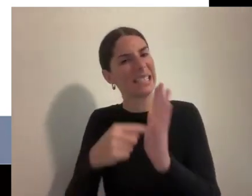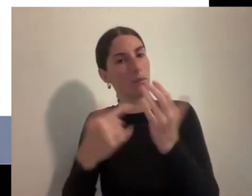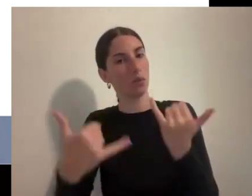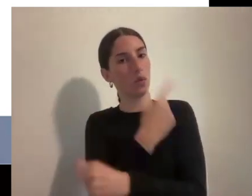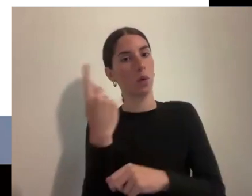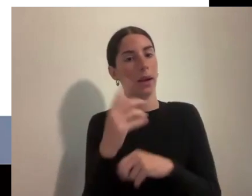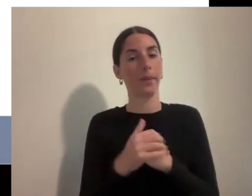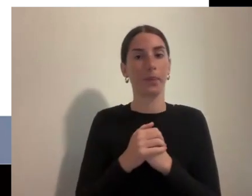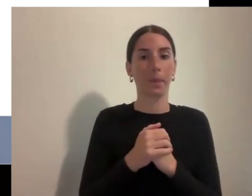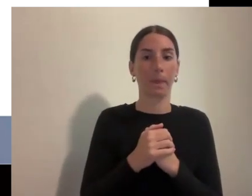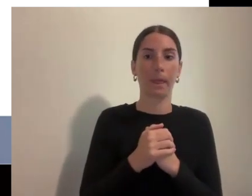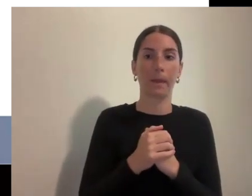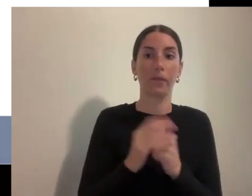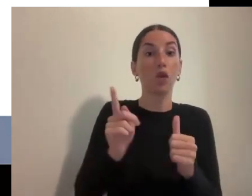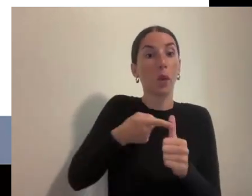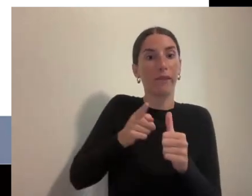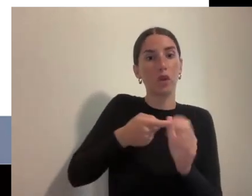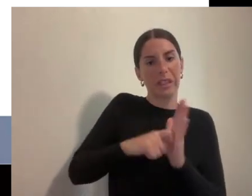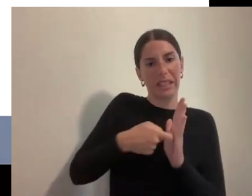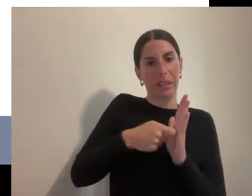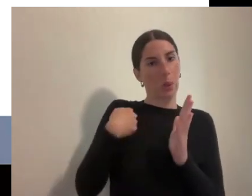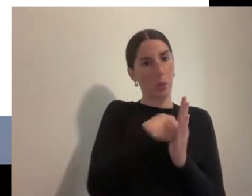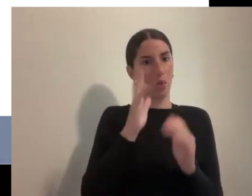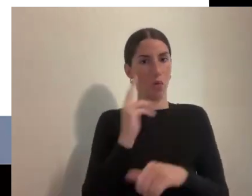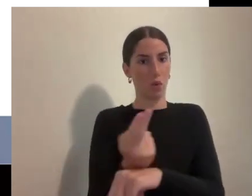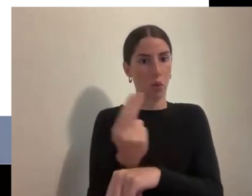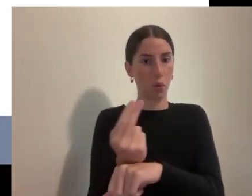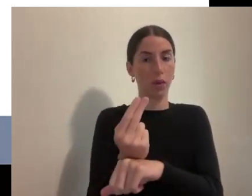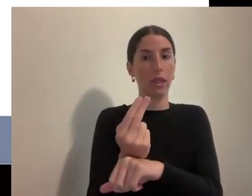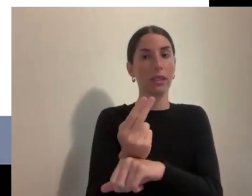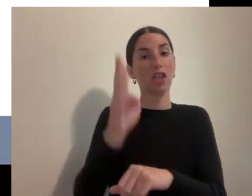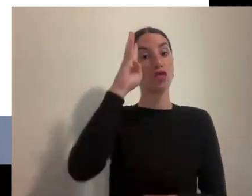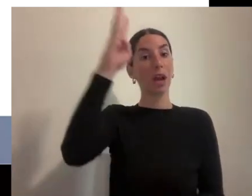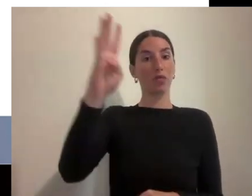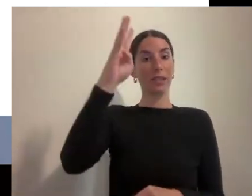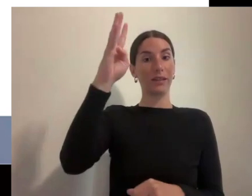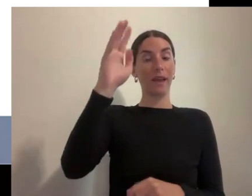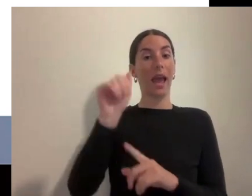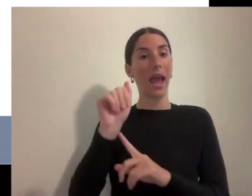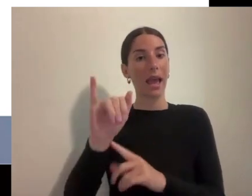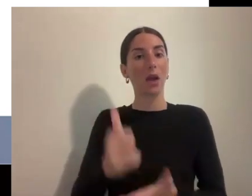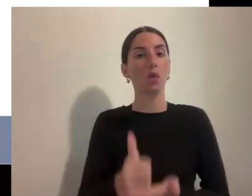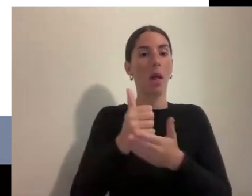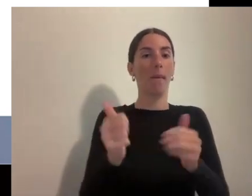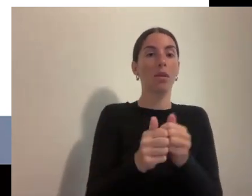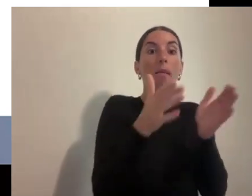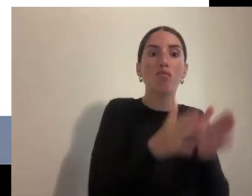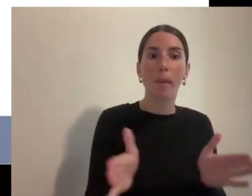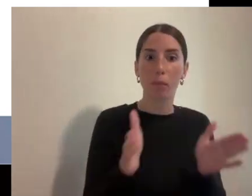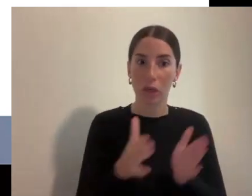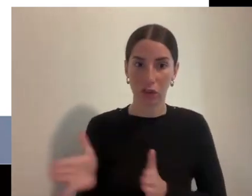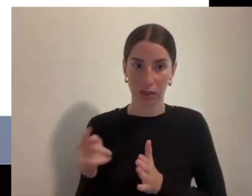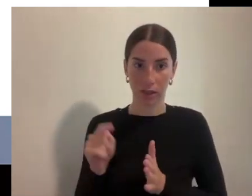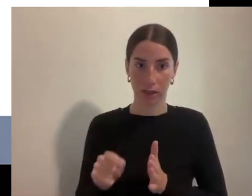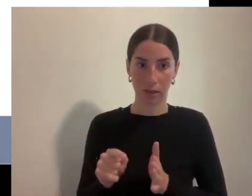the first type of tool that we are going to be talking about is generative AI to help with preparation. Before you